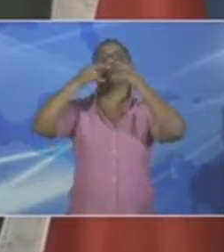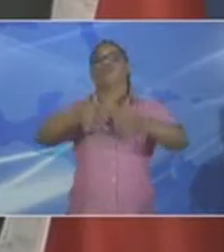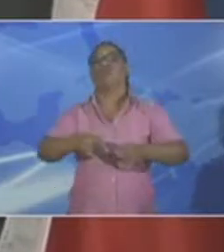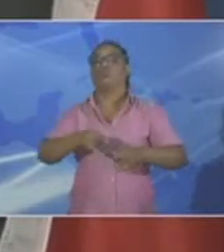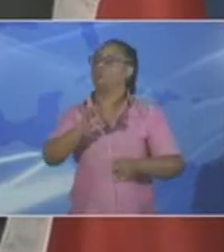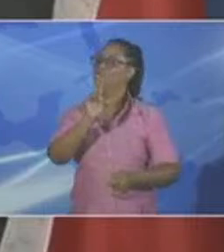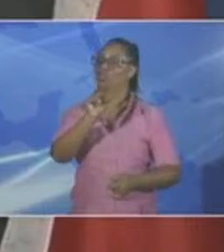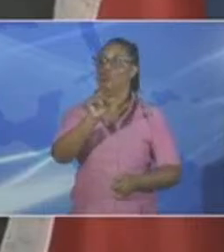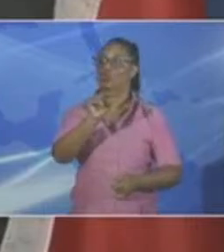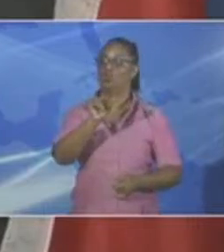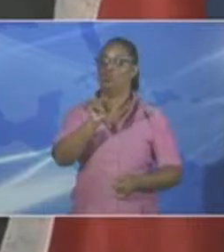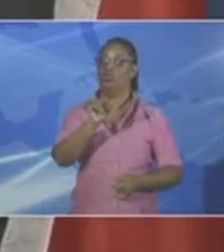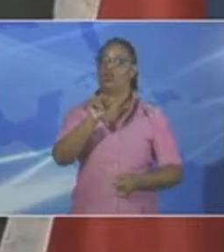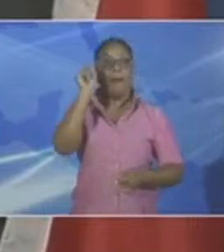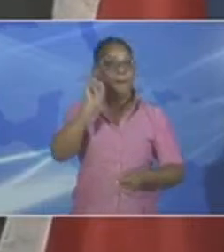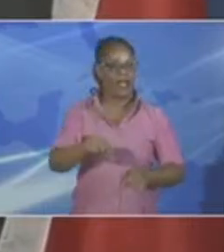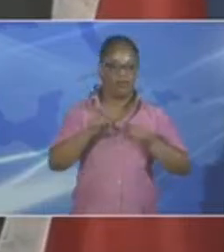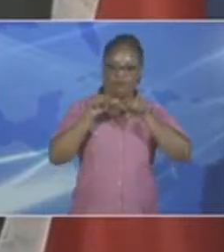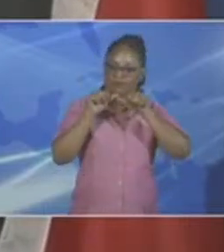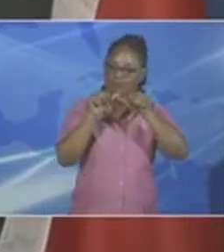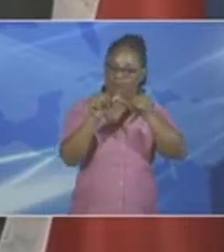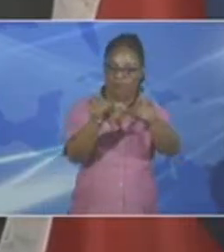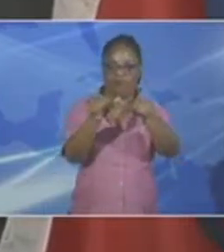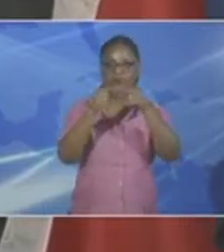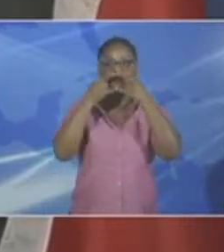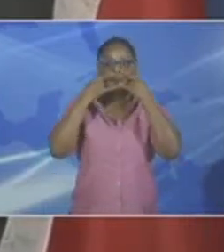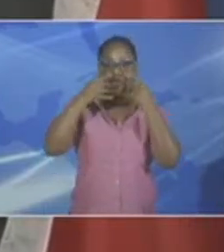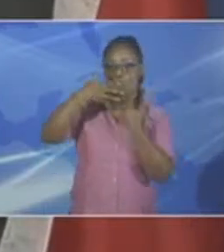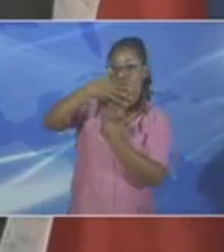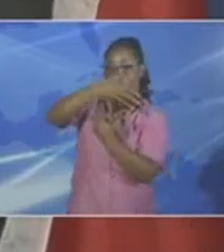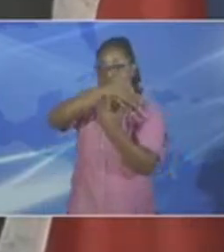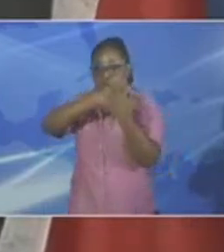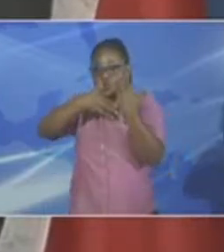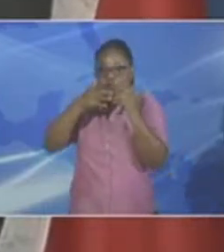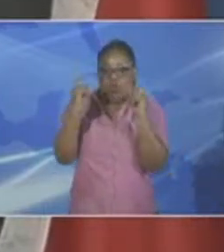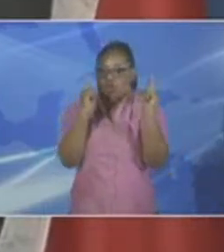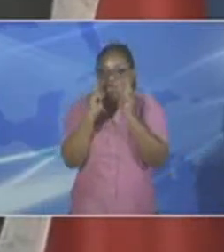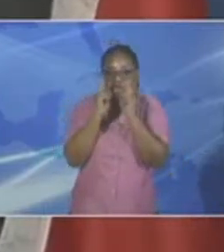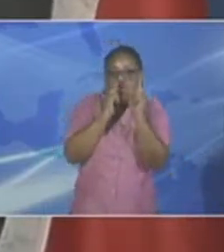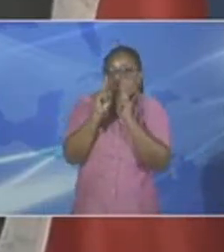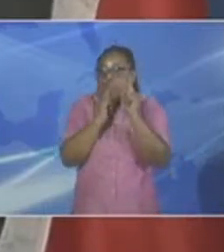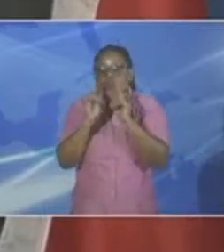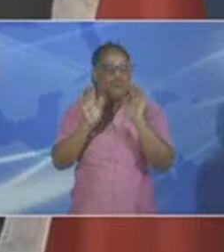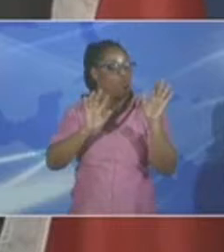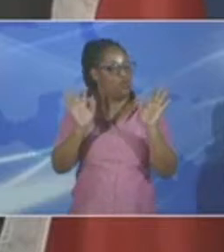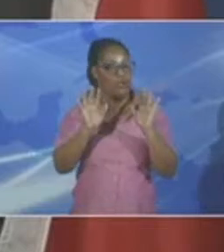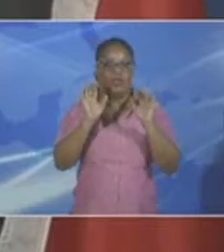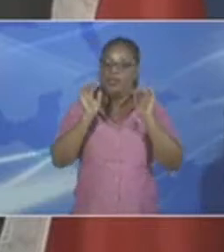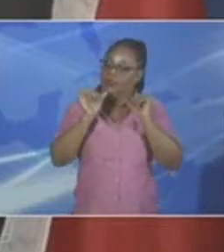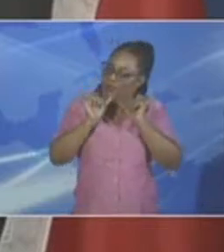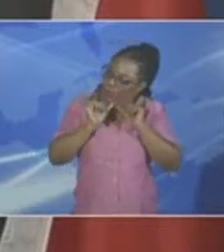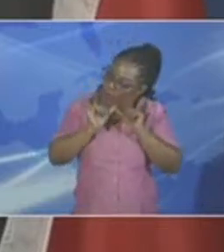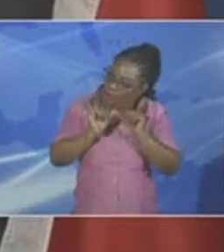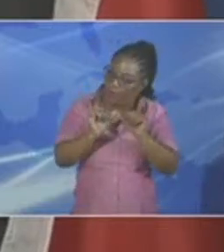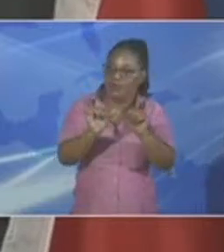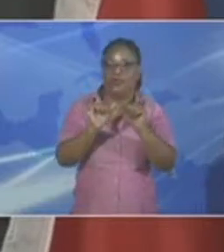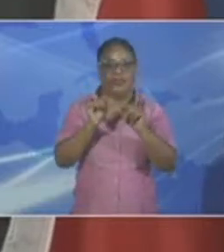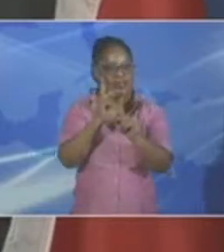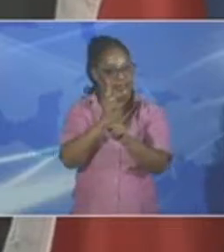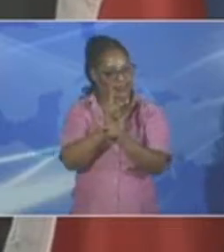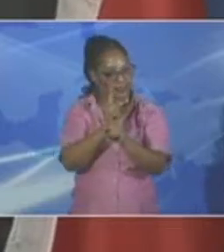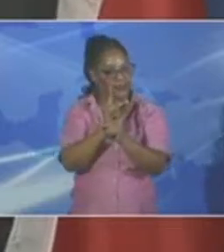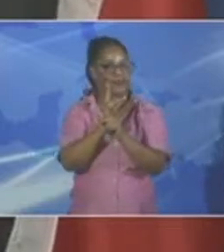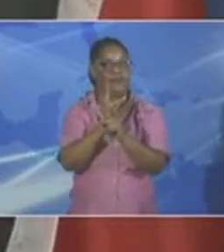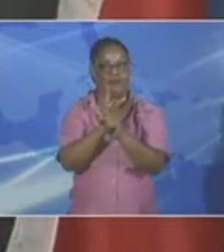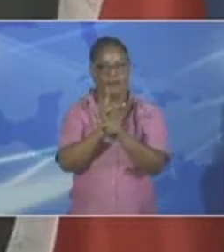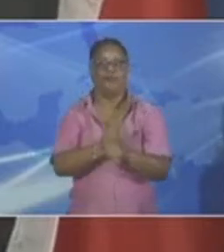and get into an environment unnecessarily if you believe that that environment could be infectious. And of course,